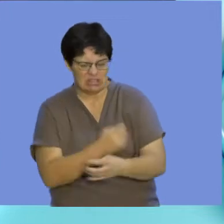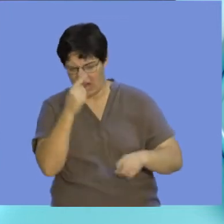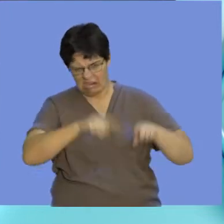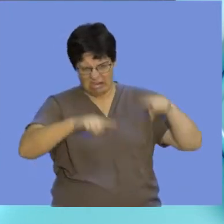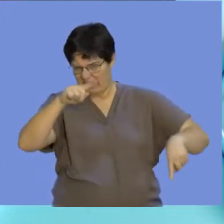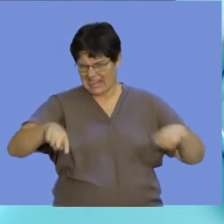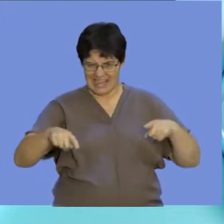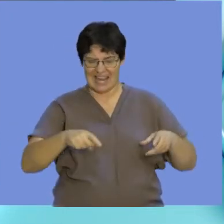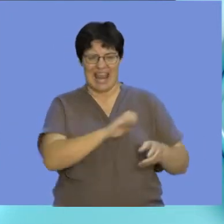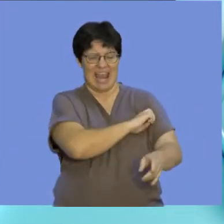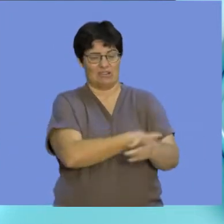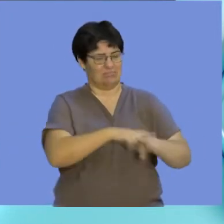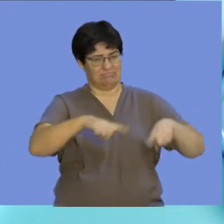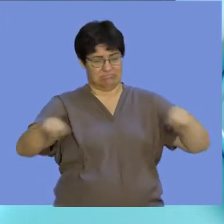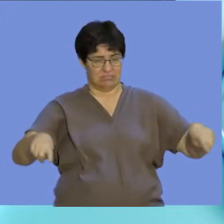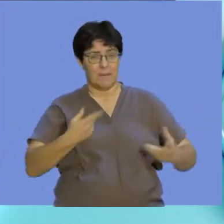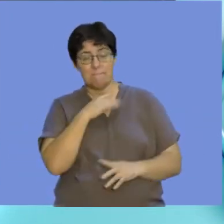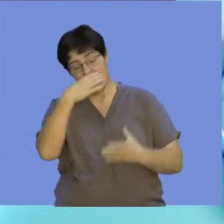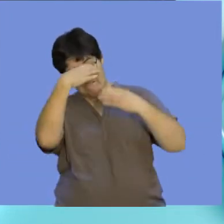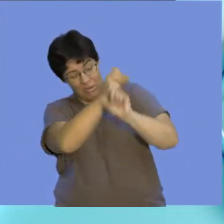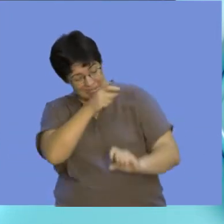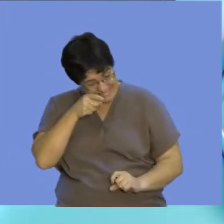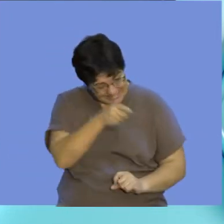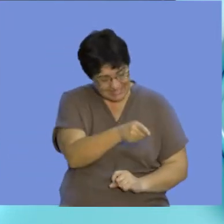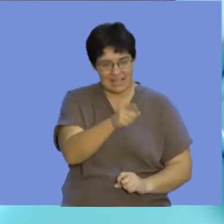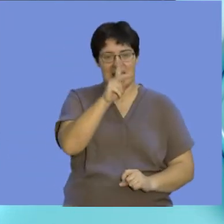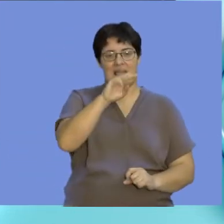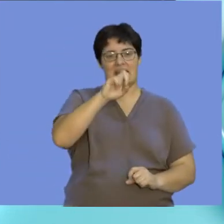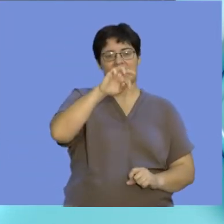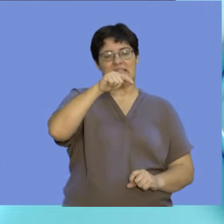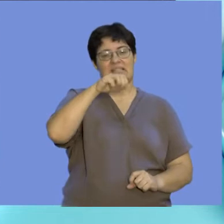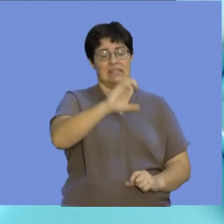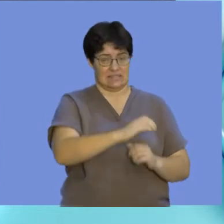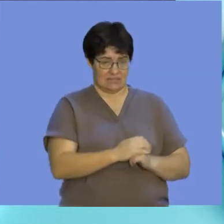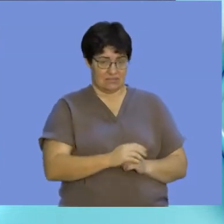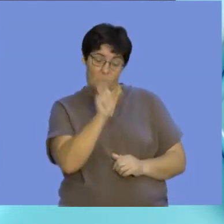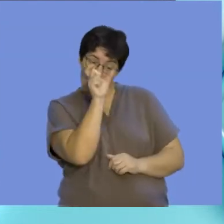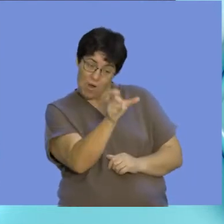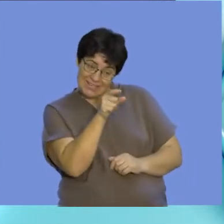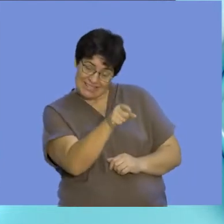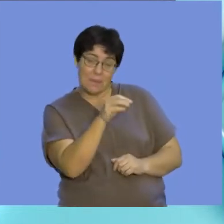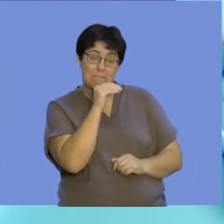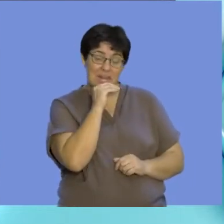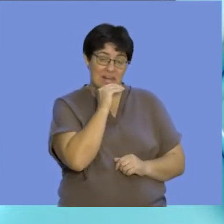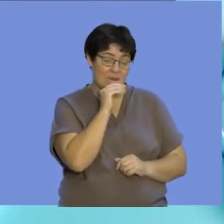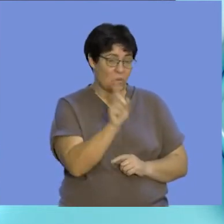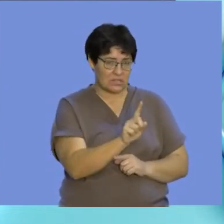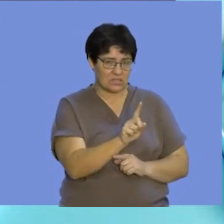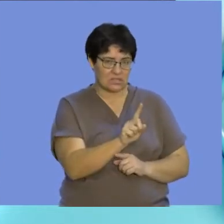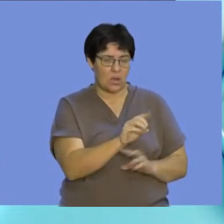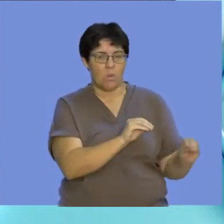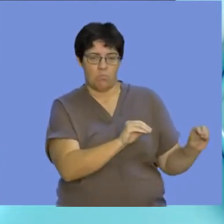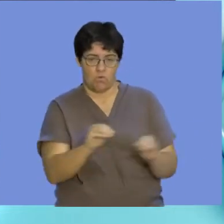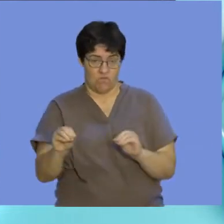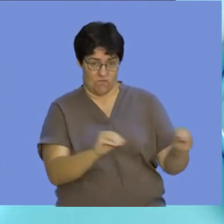types. I'm concerned with kinetic. The word kinetic means motion,